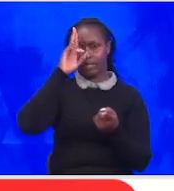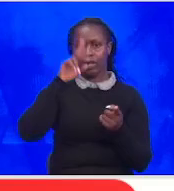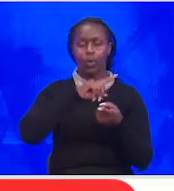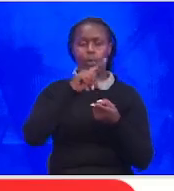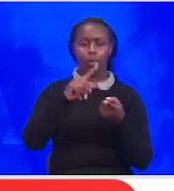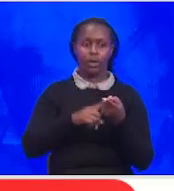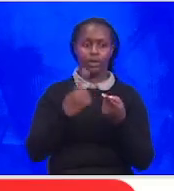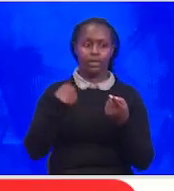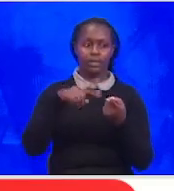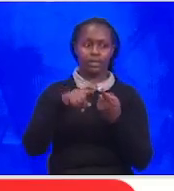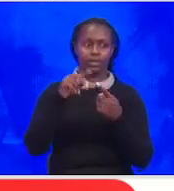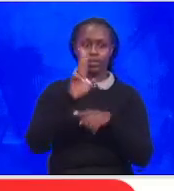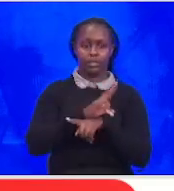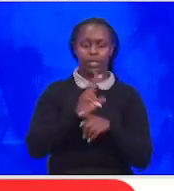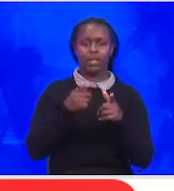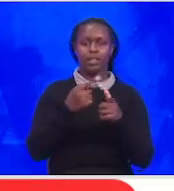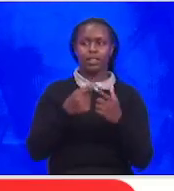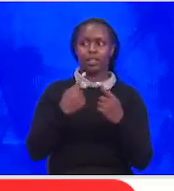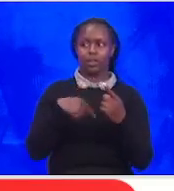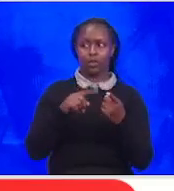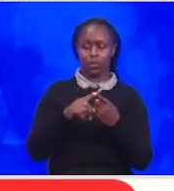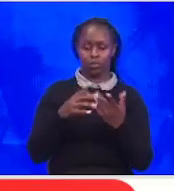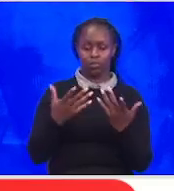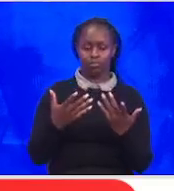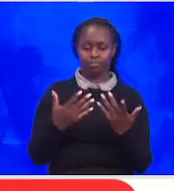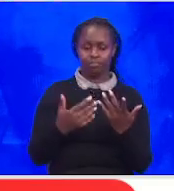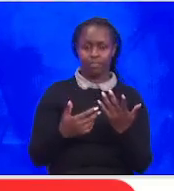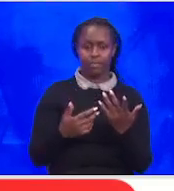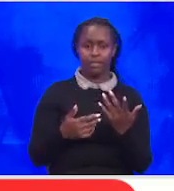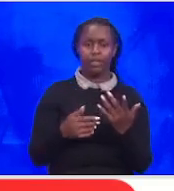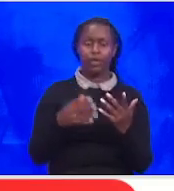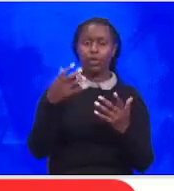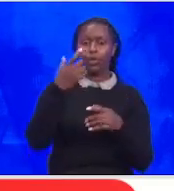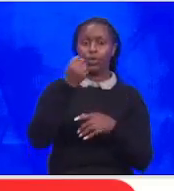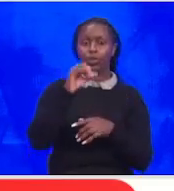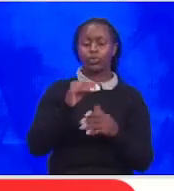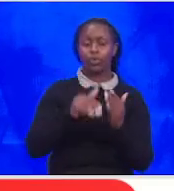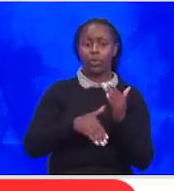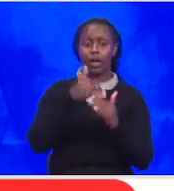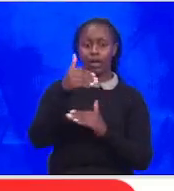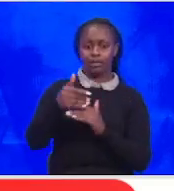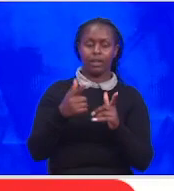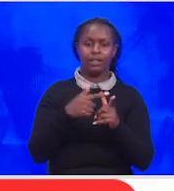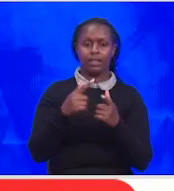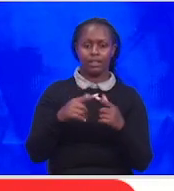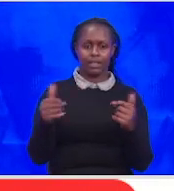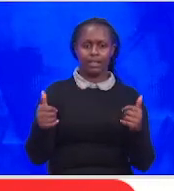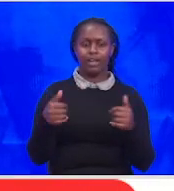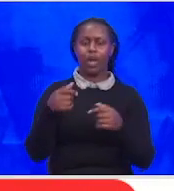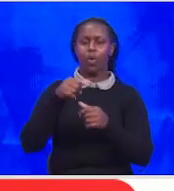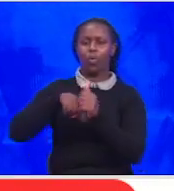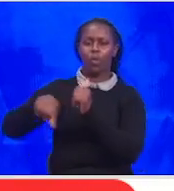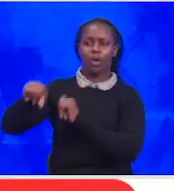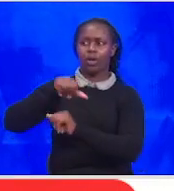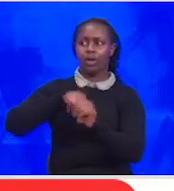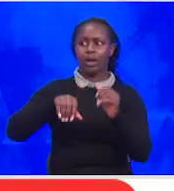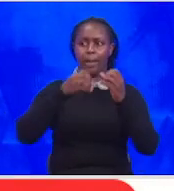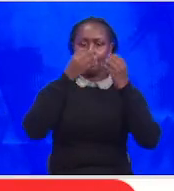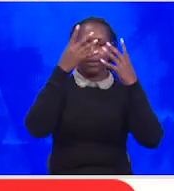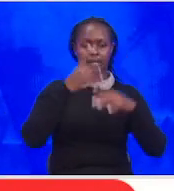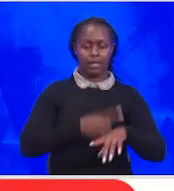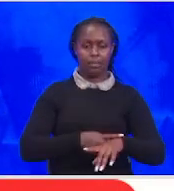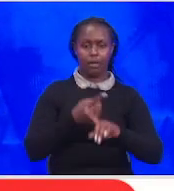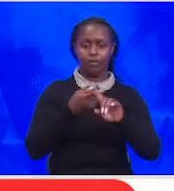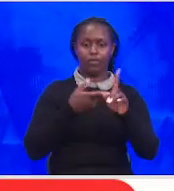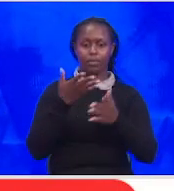wanachukua, hii gari ikatoka juu ya mahindi, hii transist. After itoka juu ilipiga honi mingi sana. So from there ndio ilishika hiyo